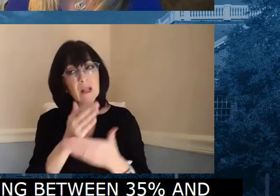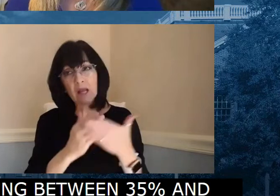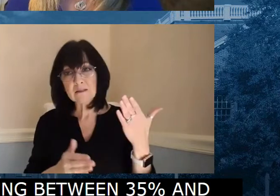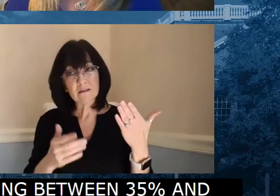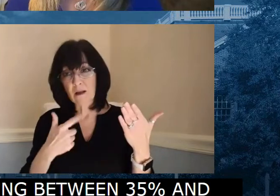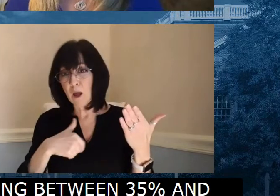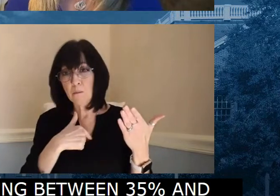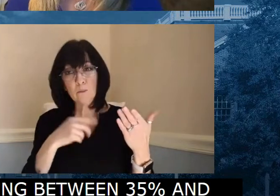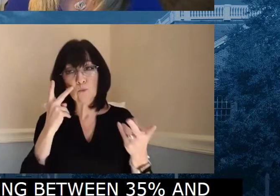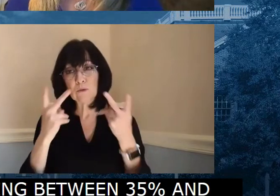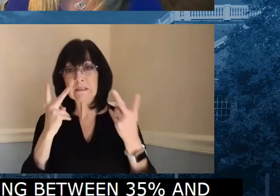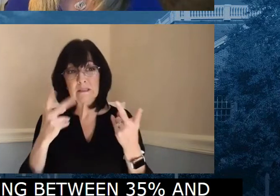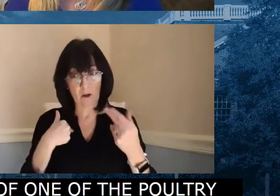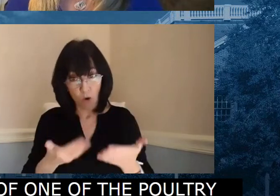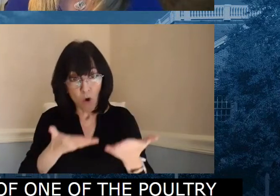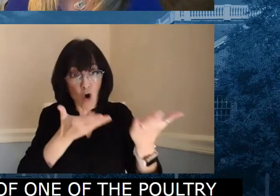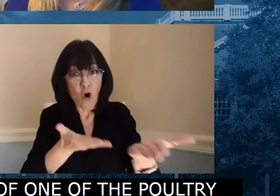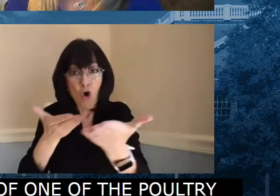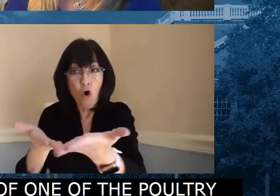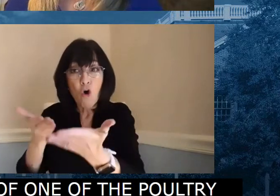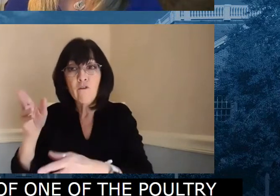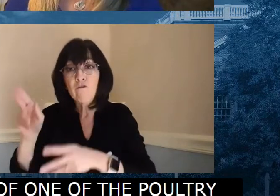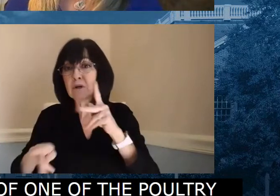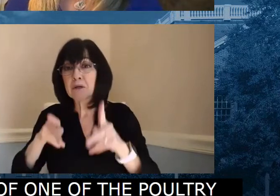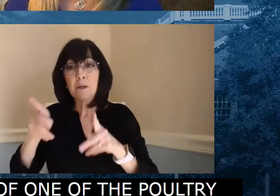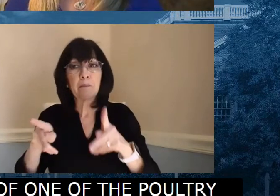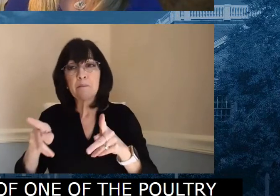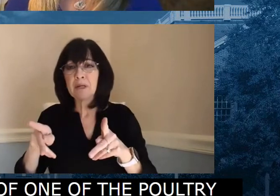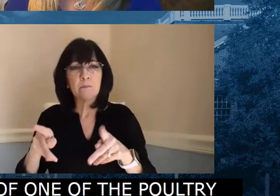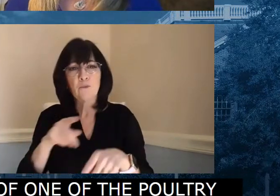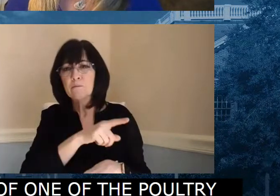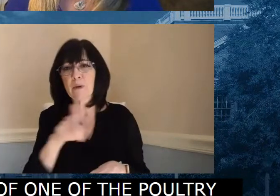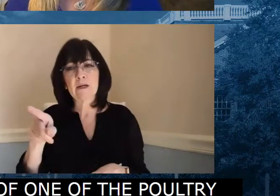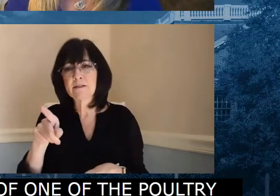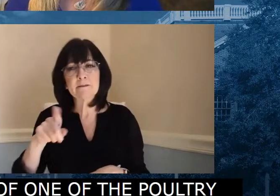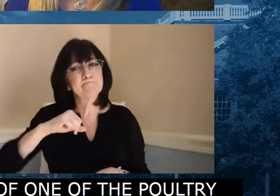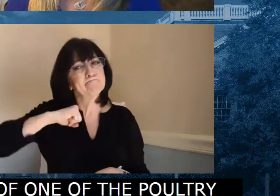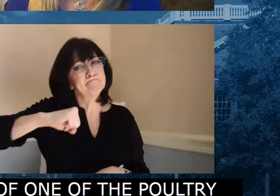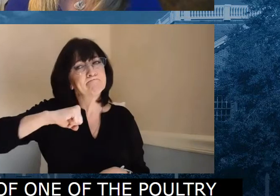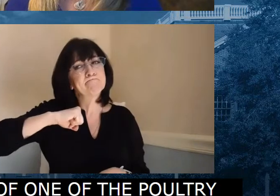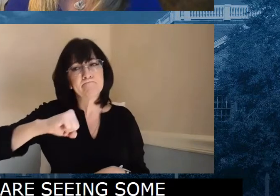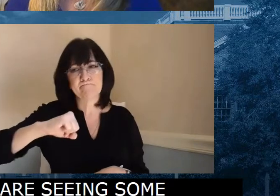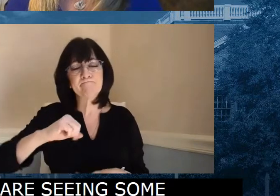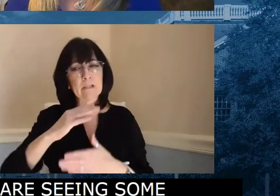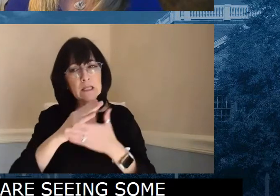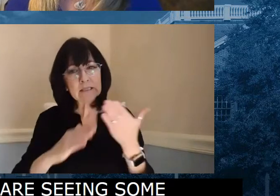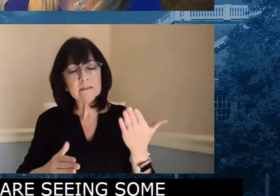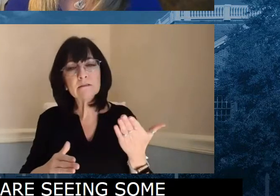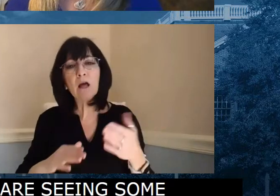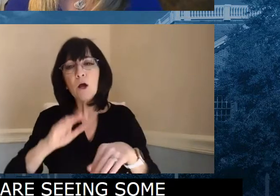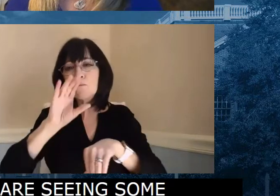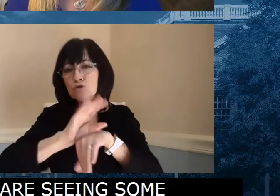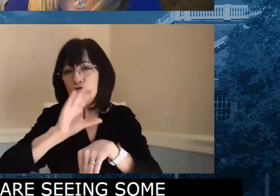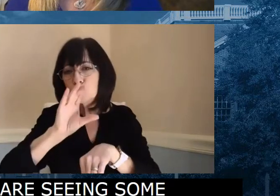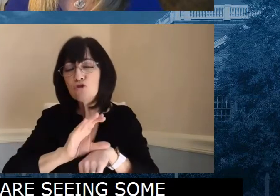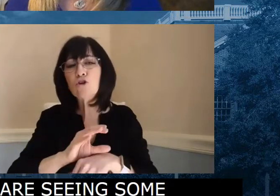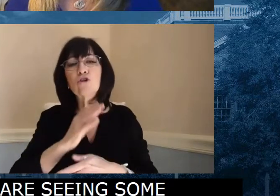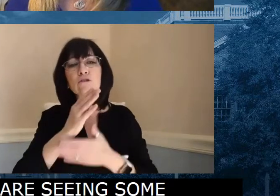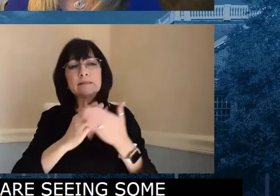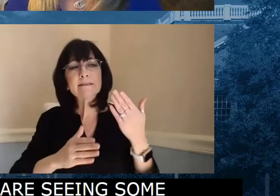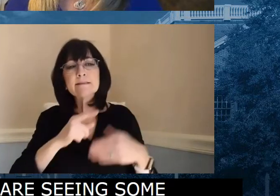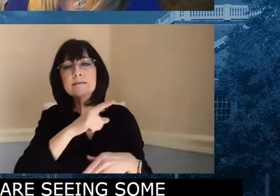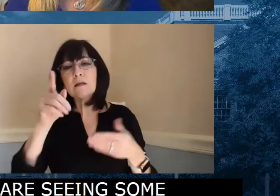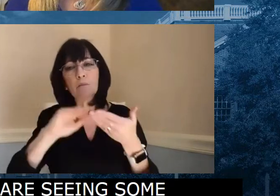hesitancy there, trying to get the word out among faith leaders and other community leaders that the vaccines are safe